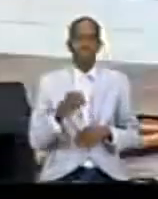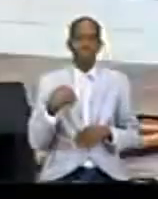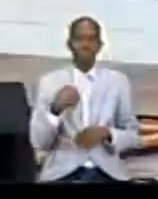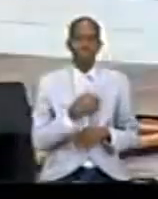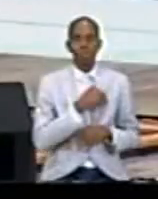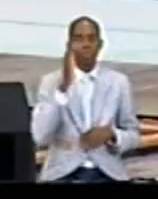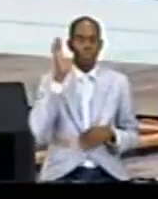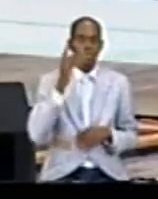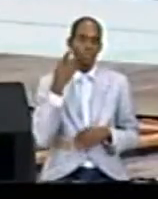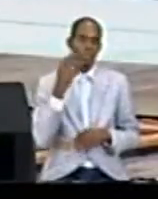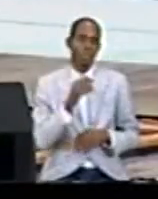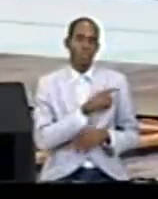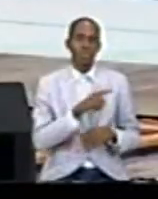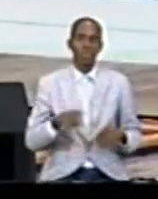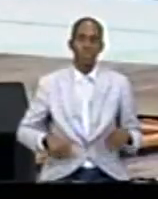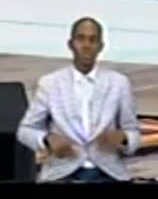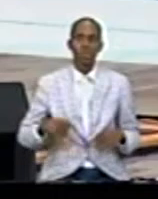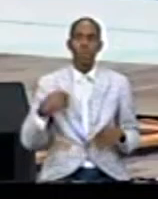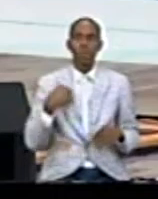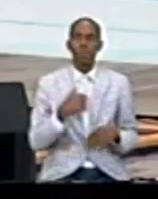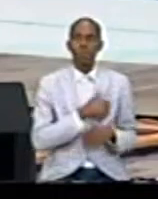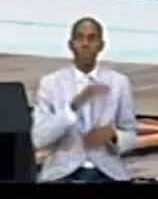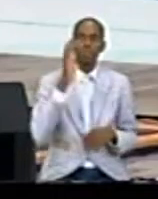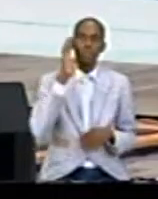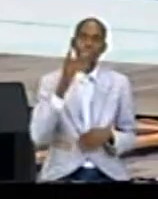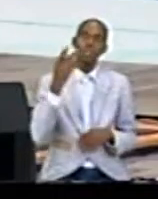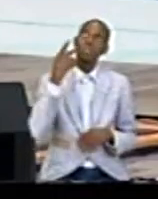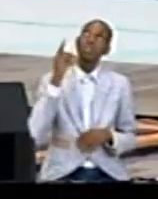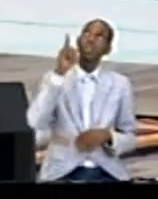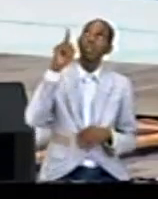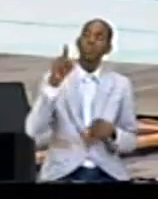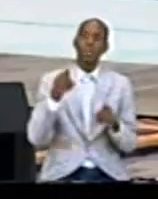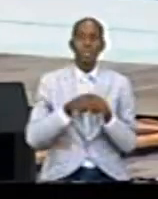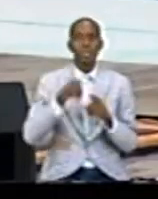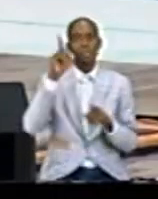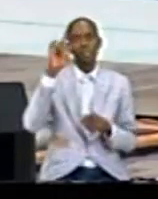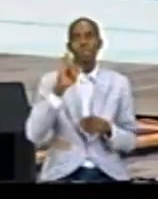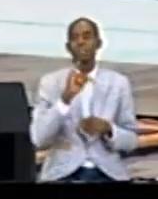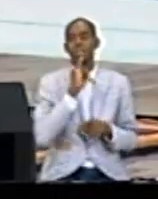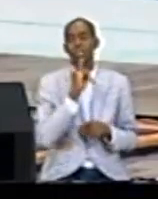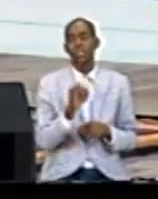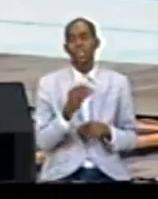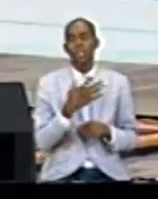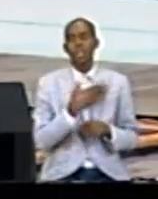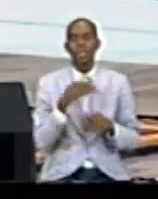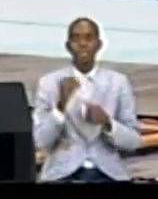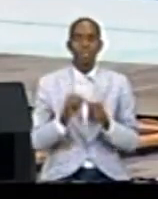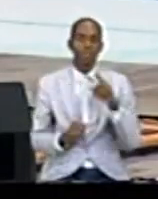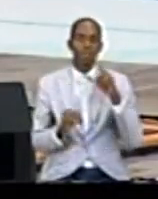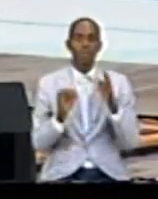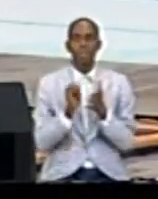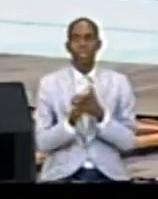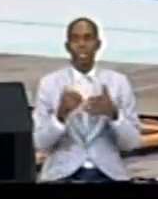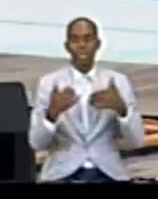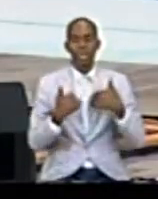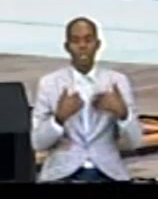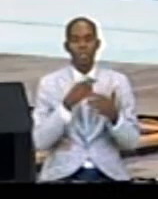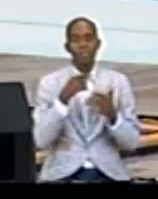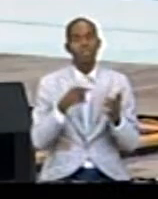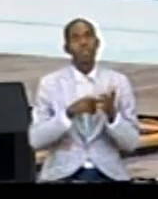as he is. And every man that has this hope in